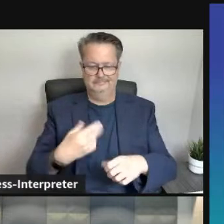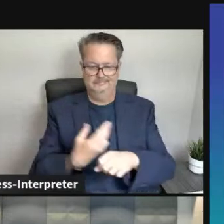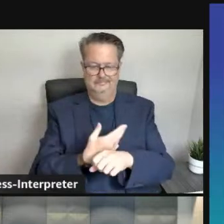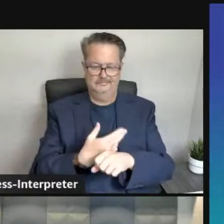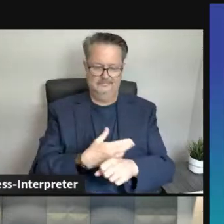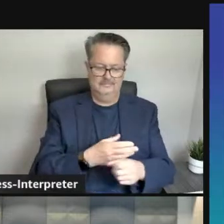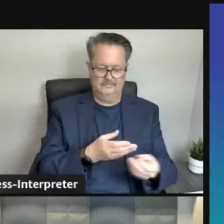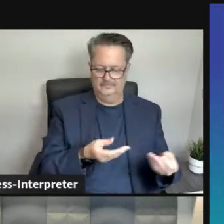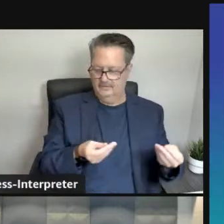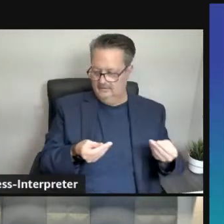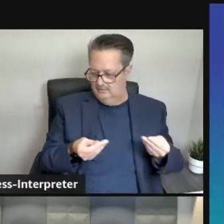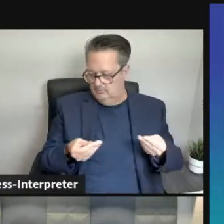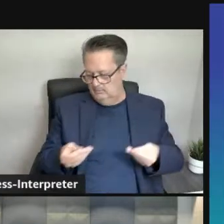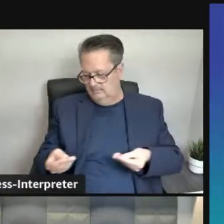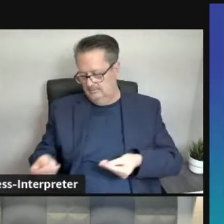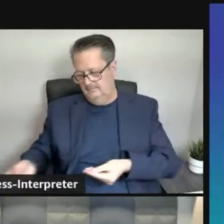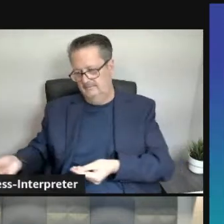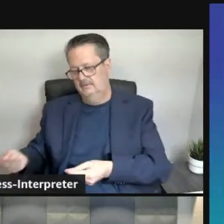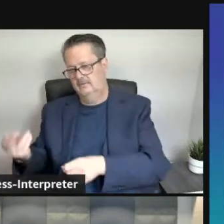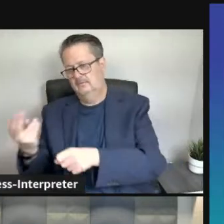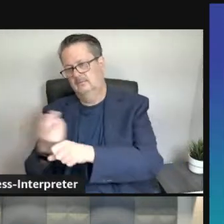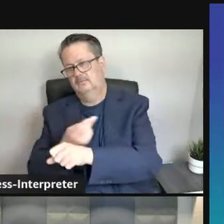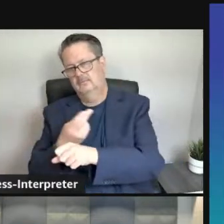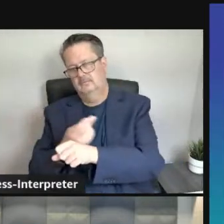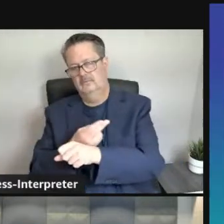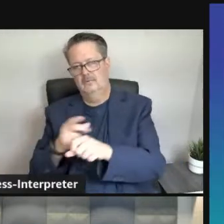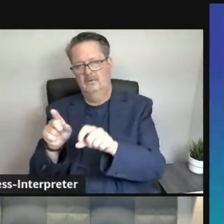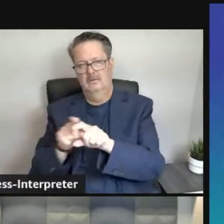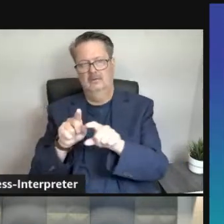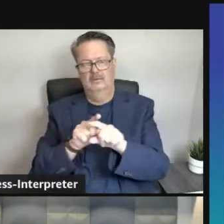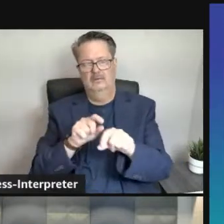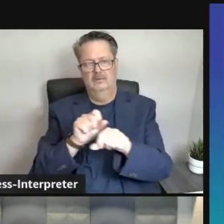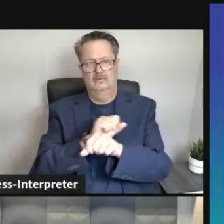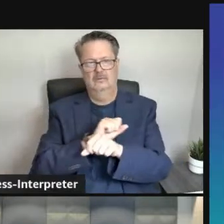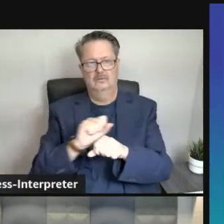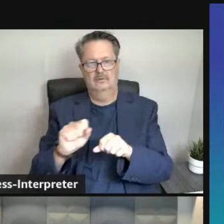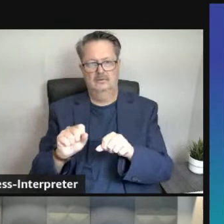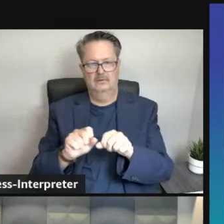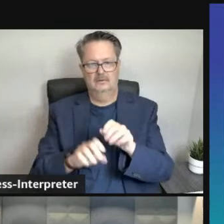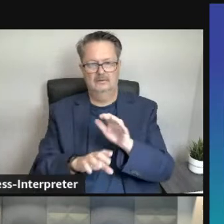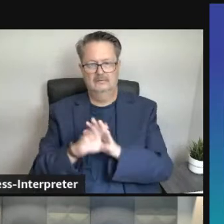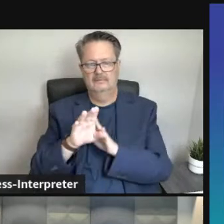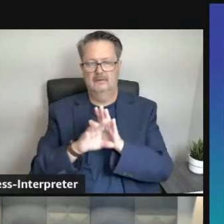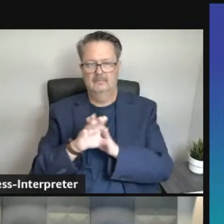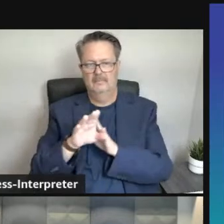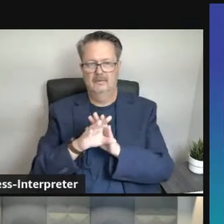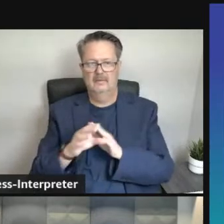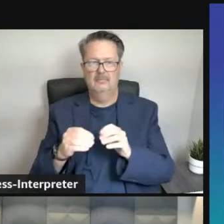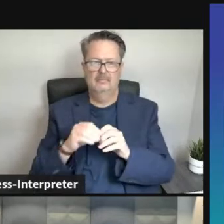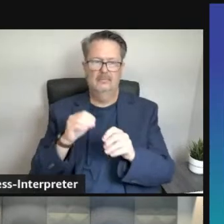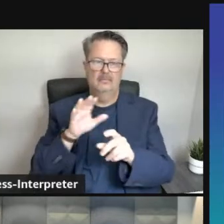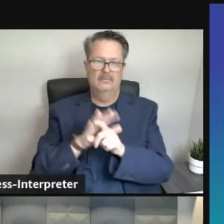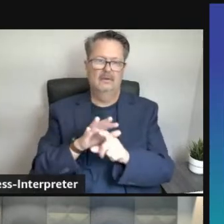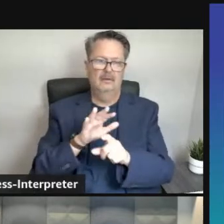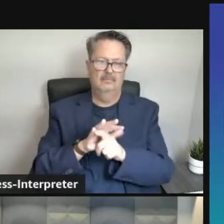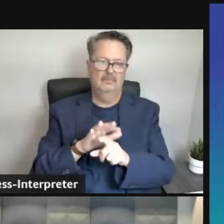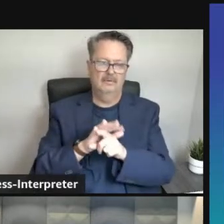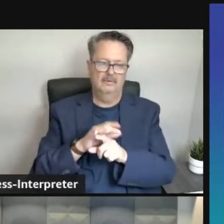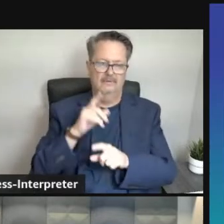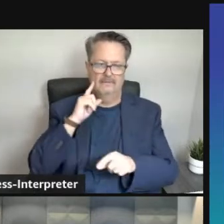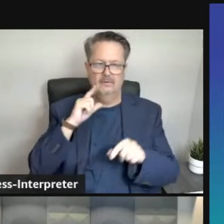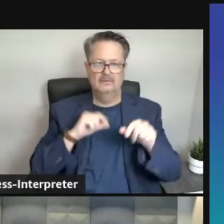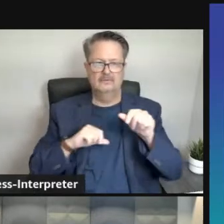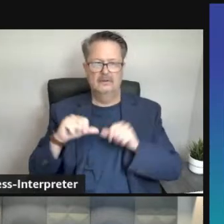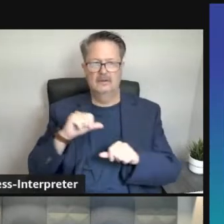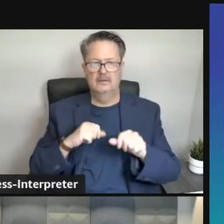Qflow, as well as we are also working towards building the Jupyter Hub, which is like more popular among data scientists who wants to use it